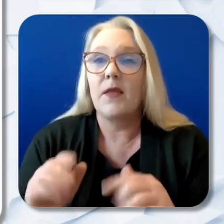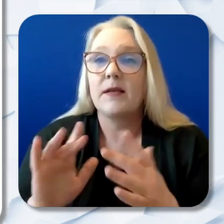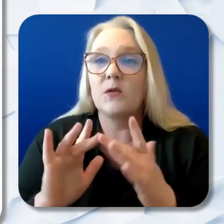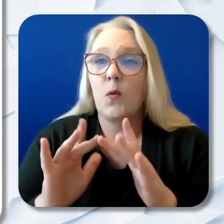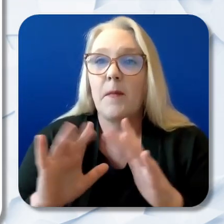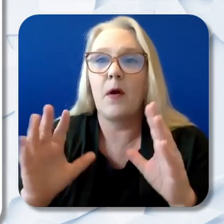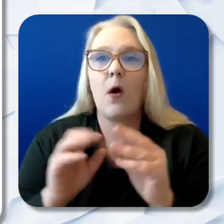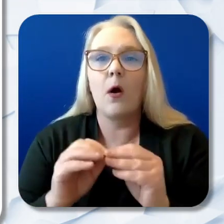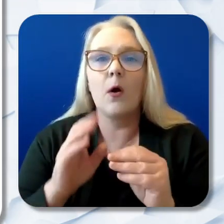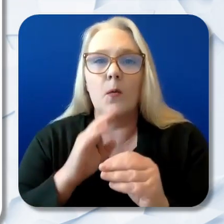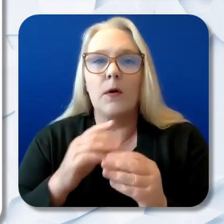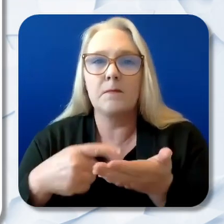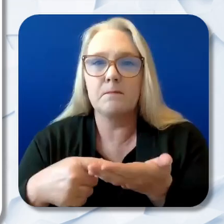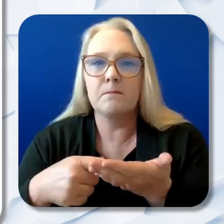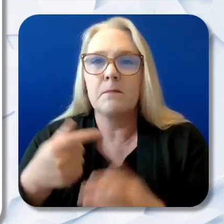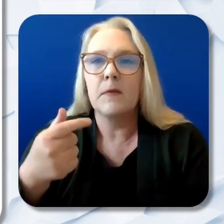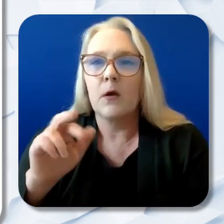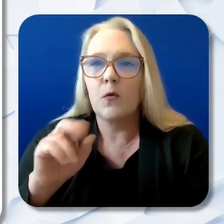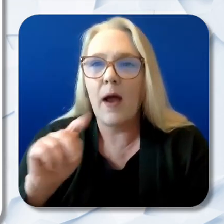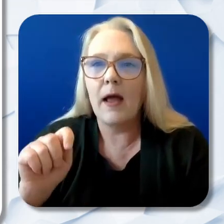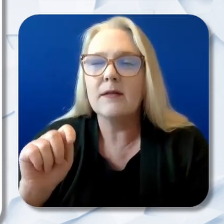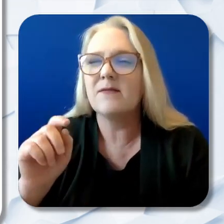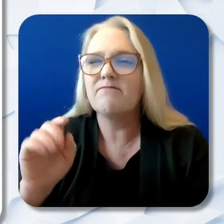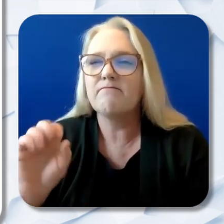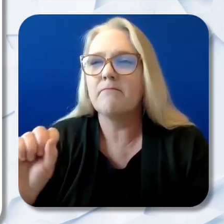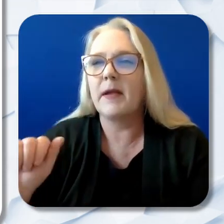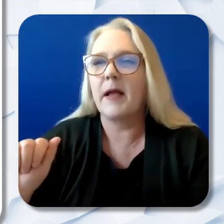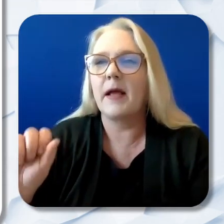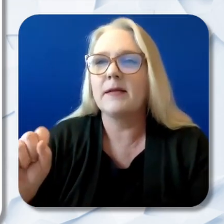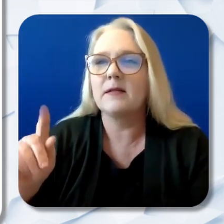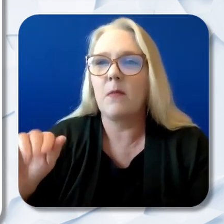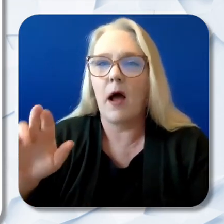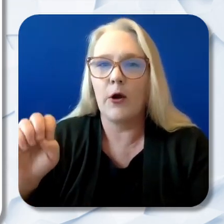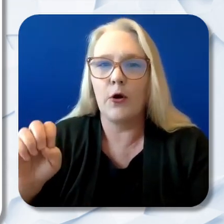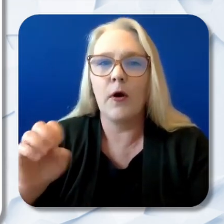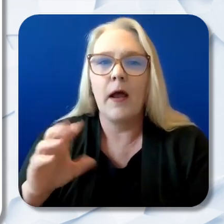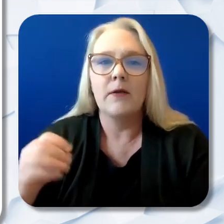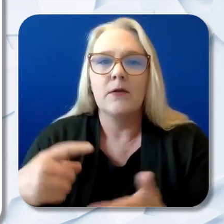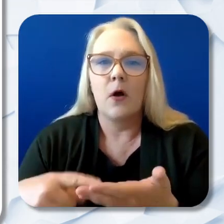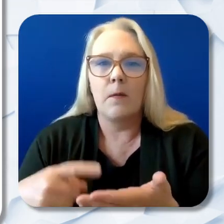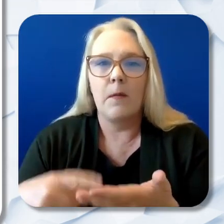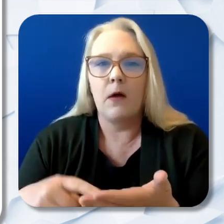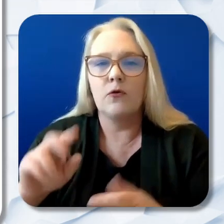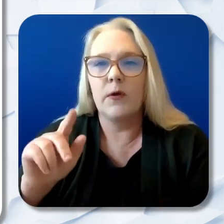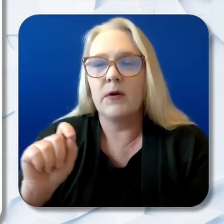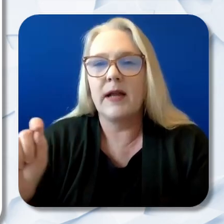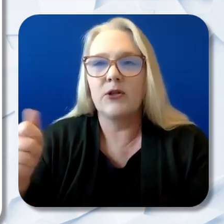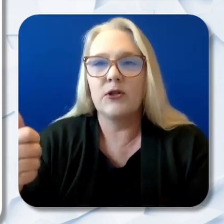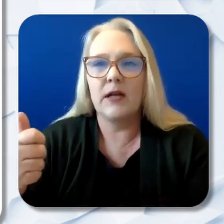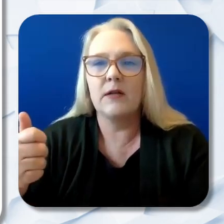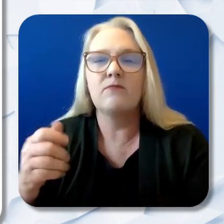the Aspire Grant and Management Bulletin 23-10, which provides guidance to contractors